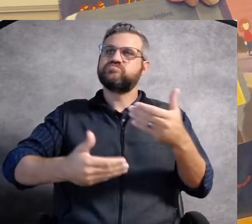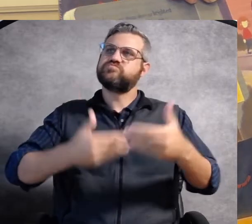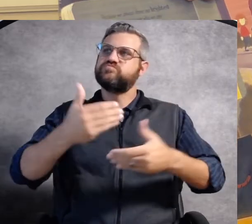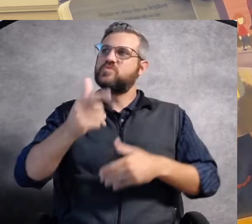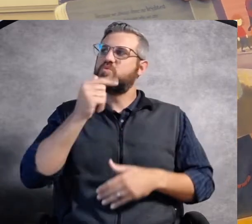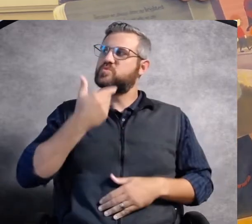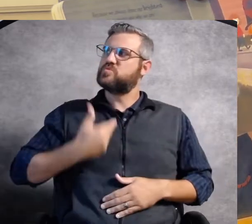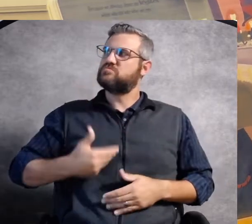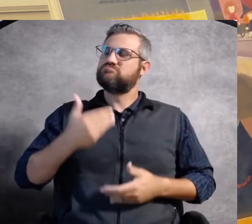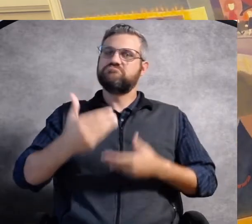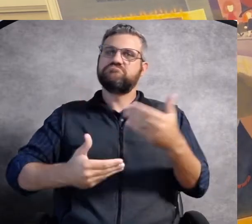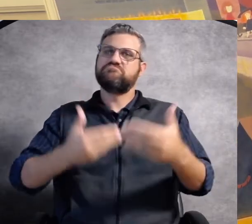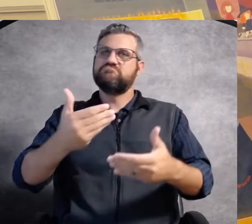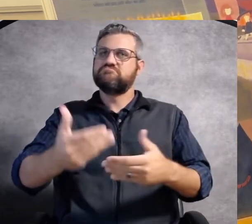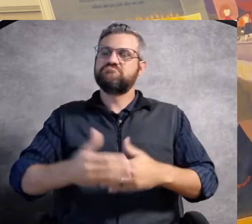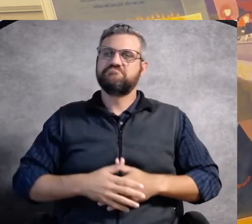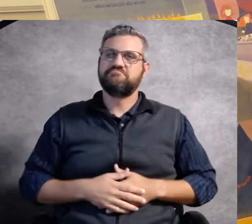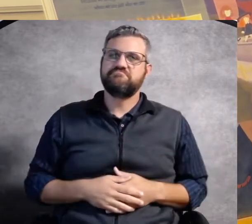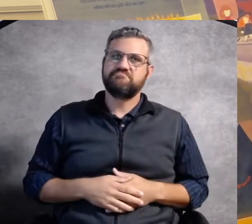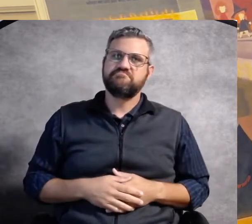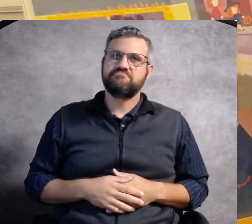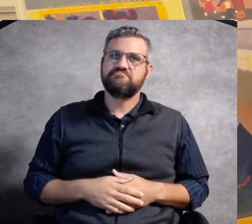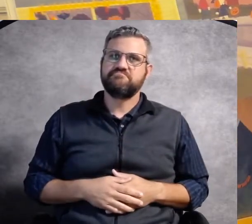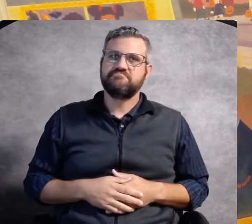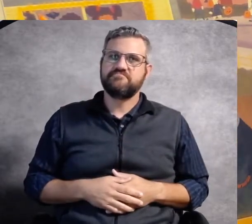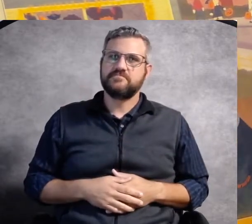just who we are.